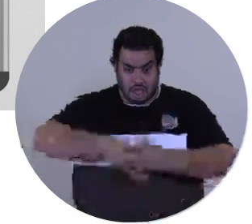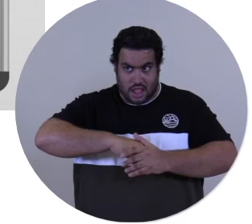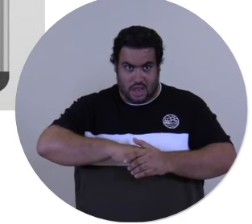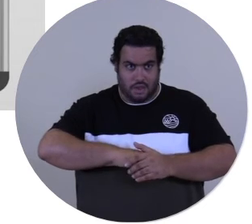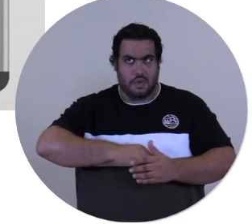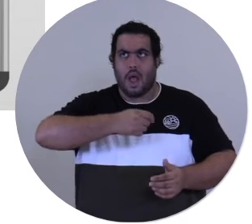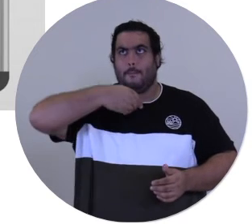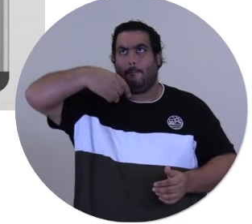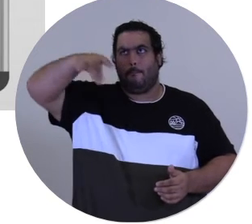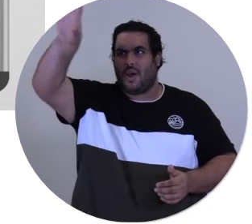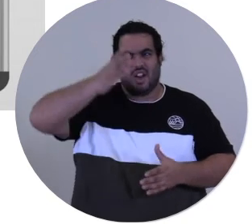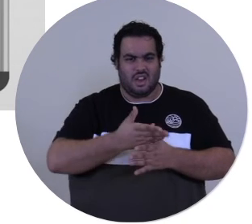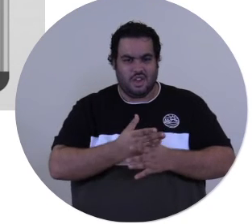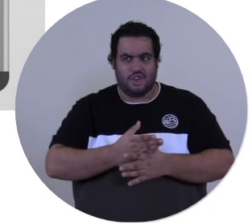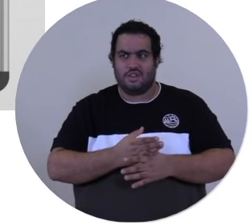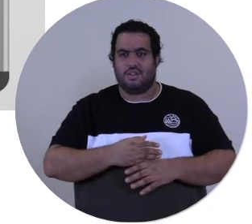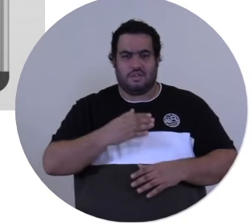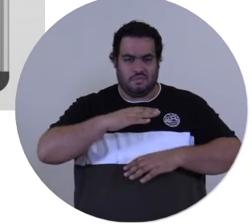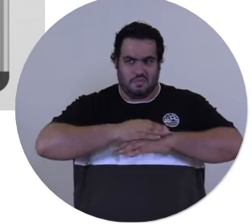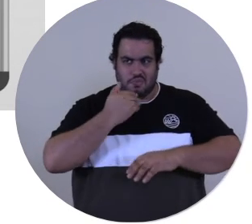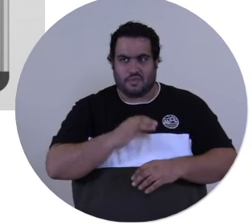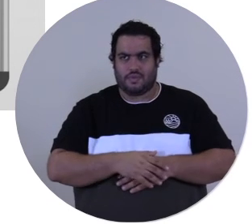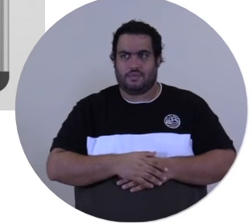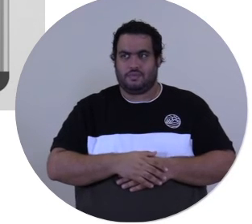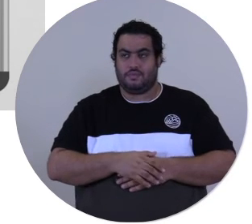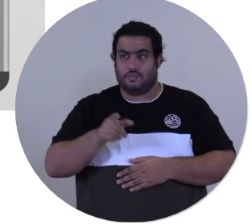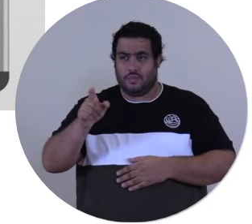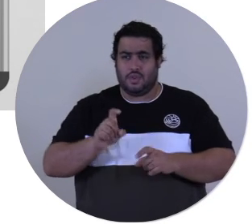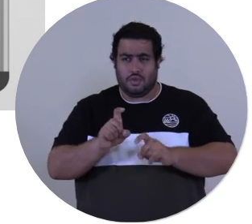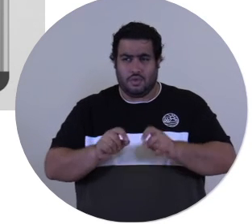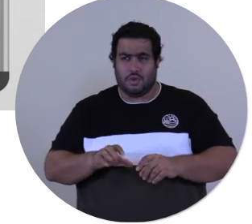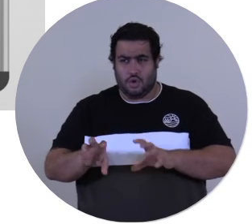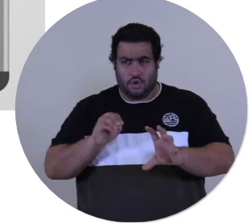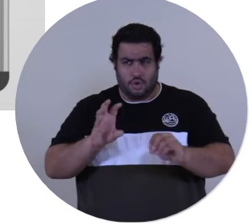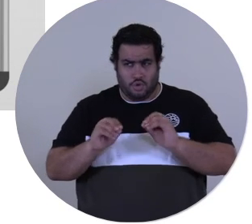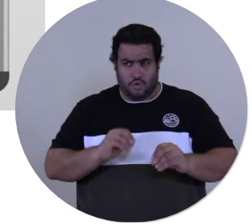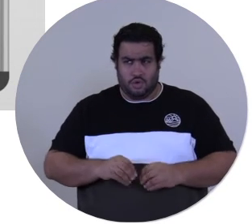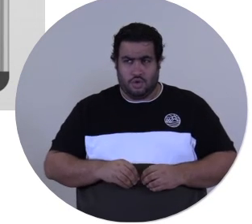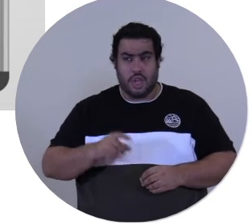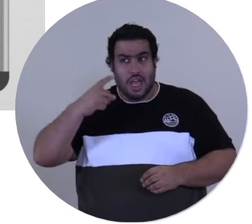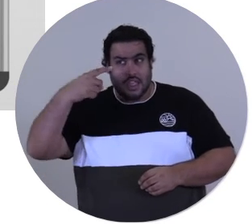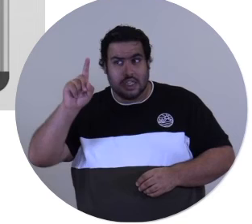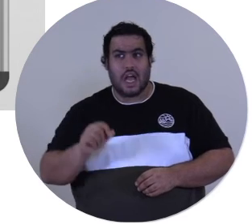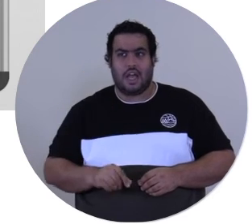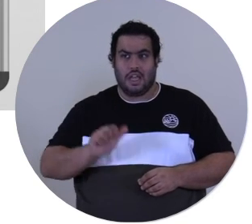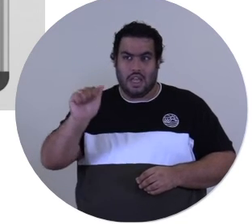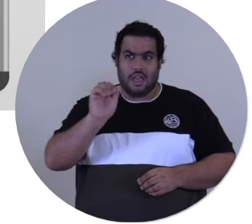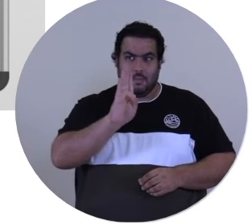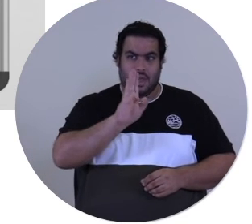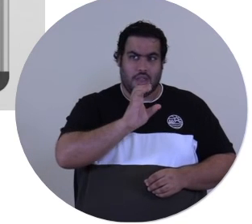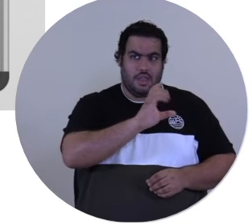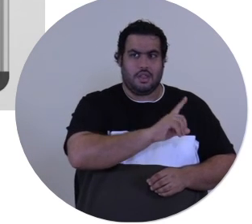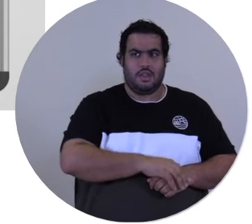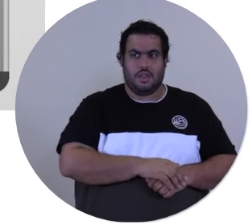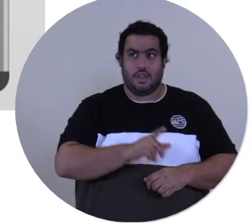Let's practice the vocabulary words. Choose the correct answer from A, B, C, or D.